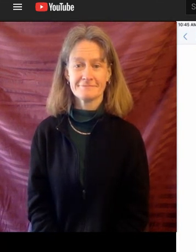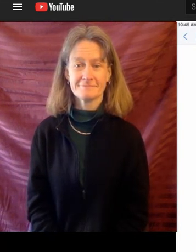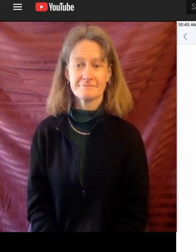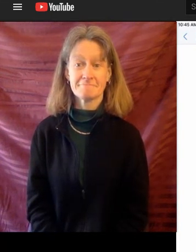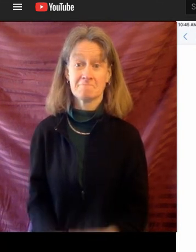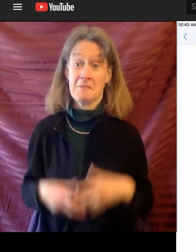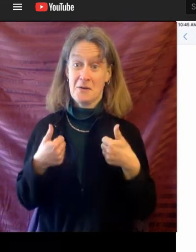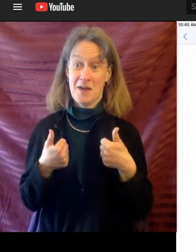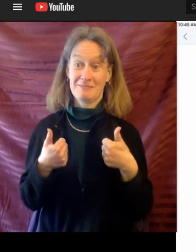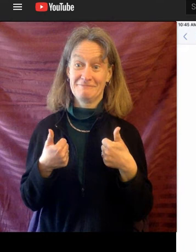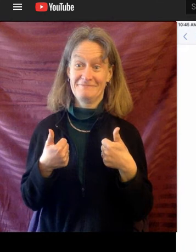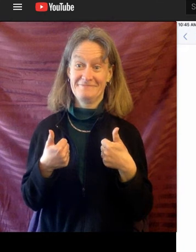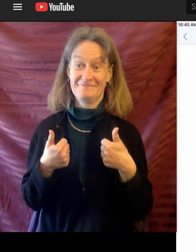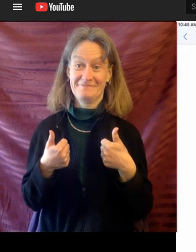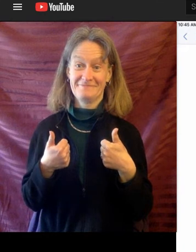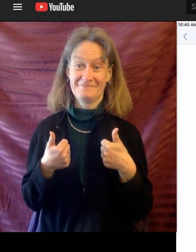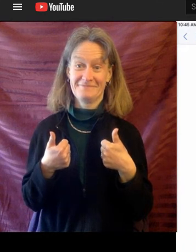Okay,